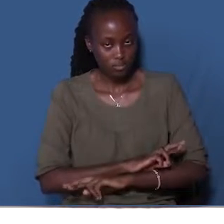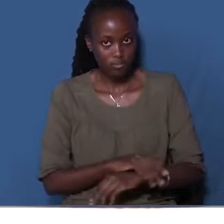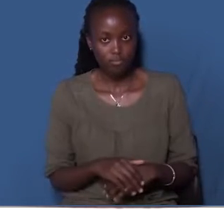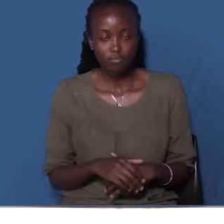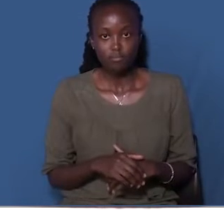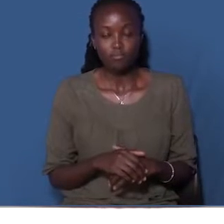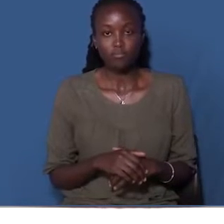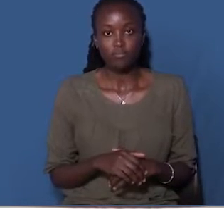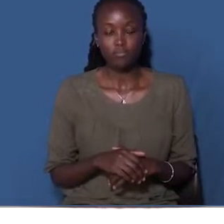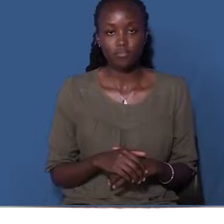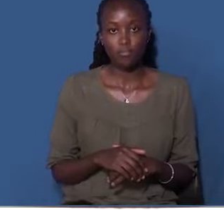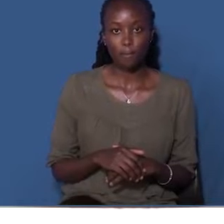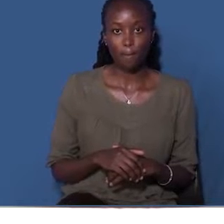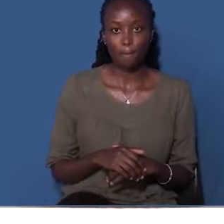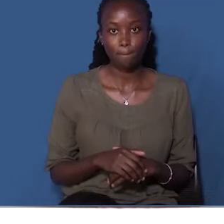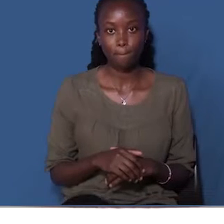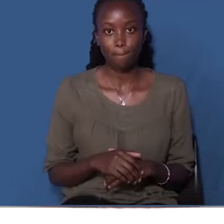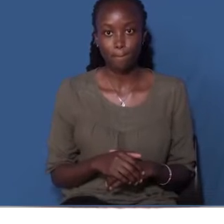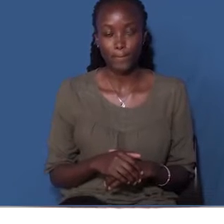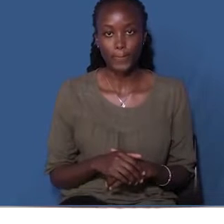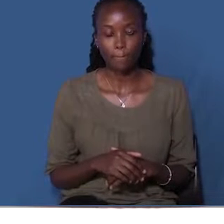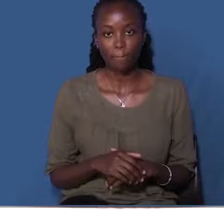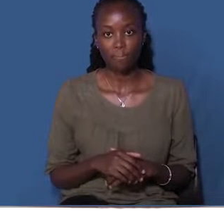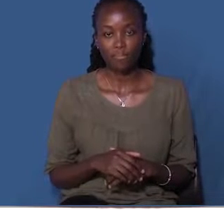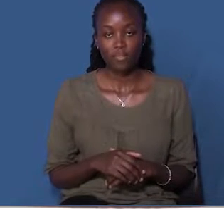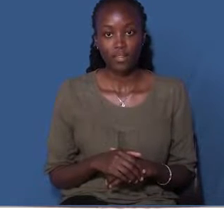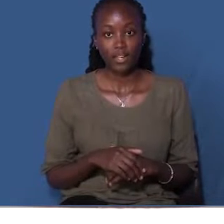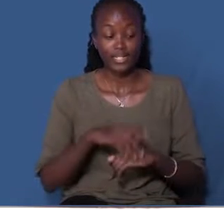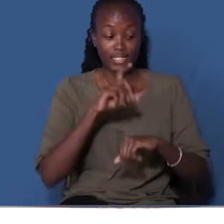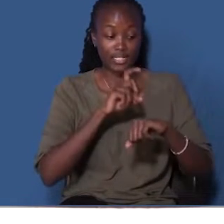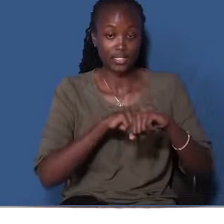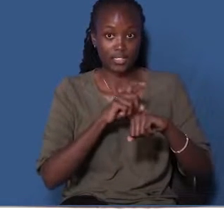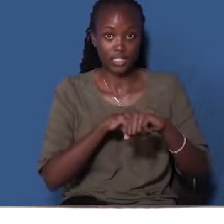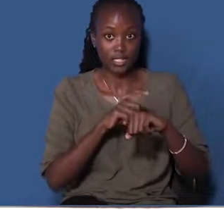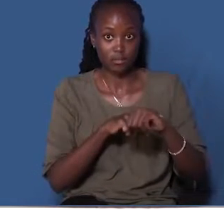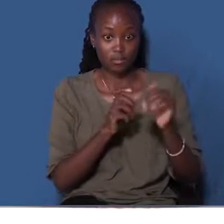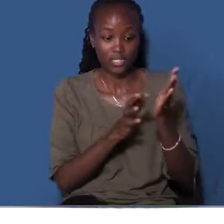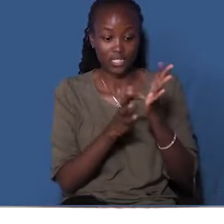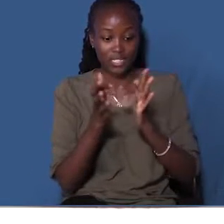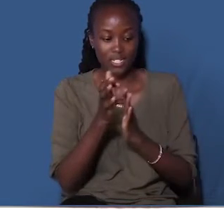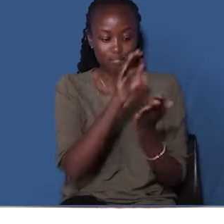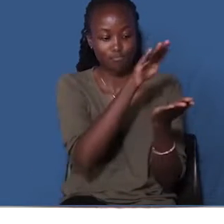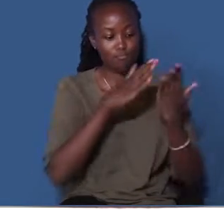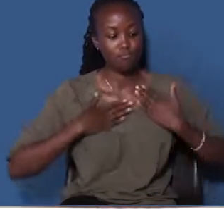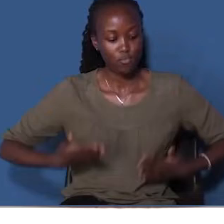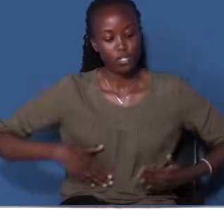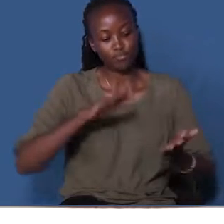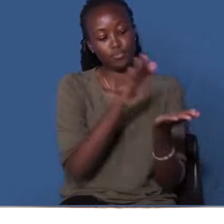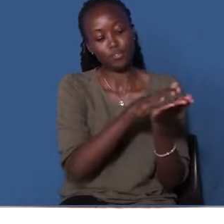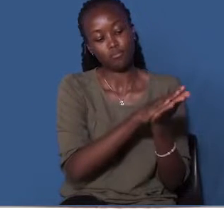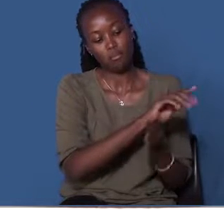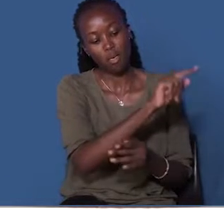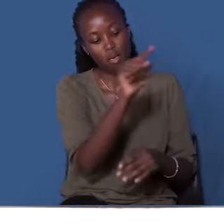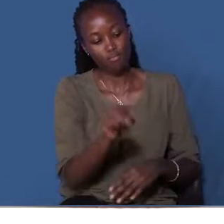I mean, the Sabbath time. Now, when they lay Jesus in the new tomb, something